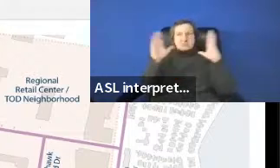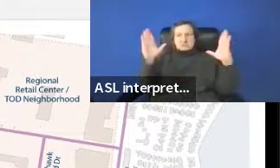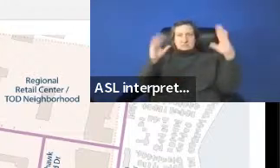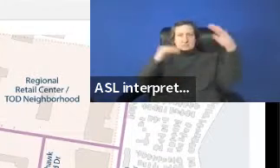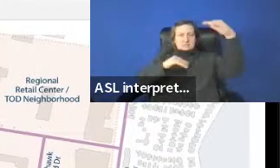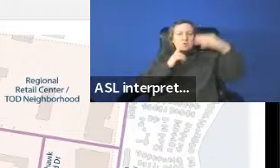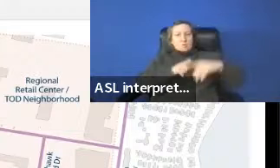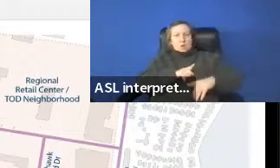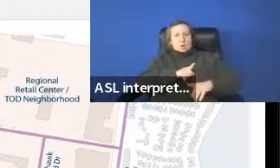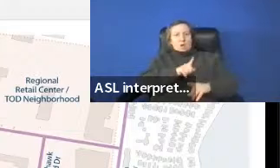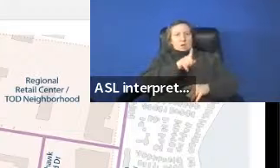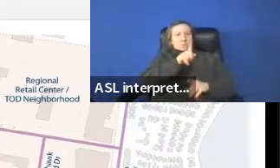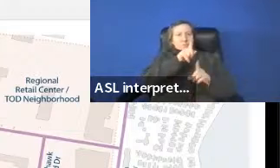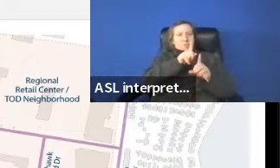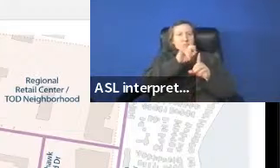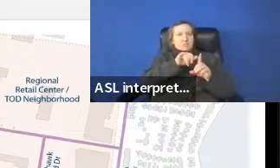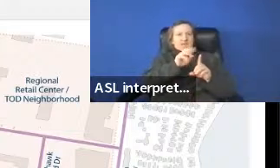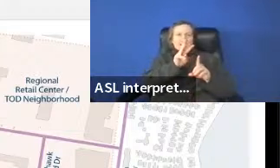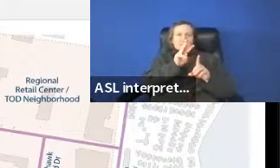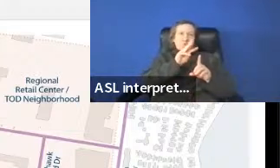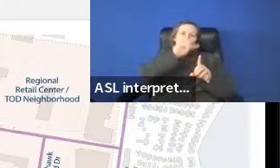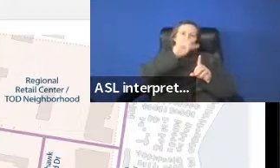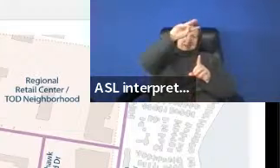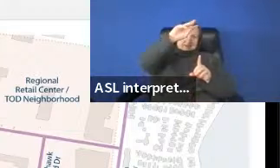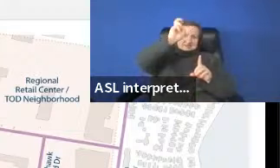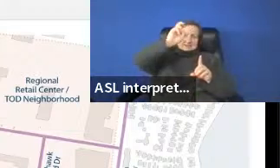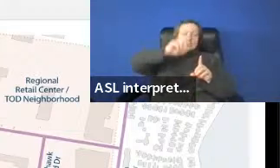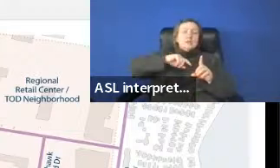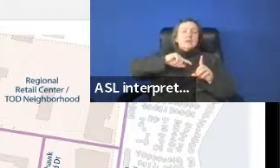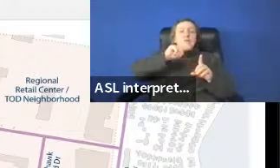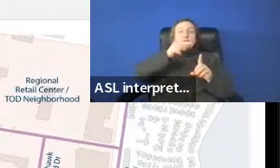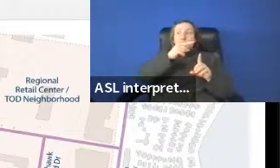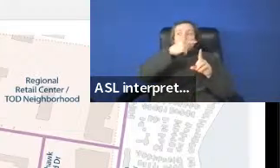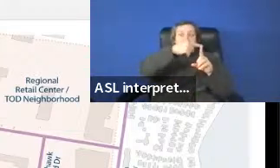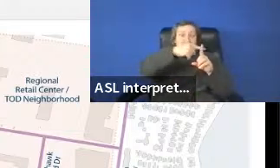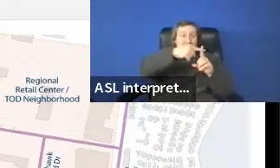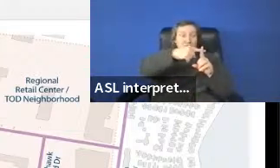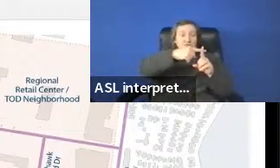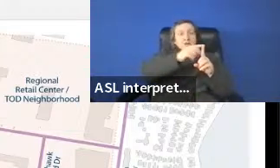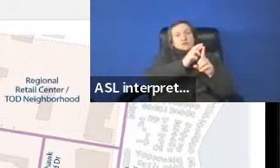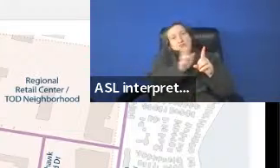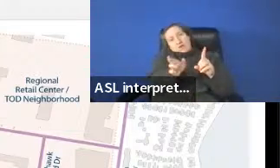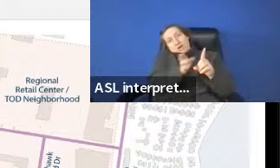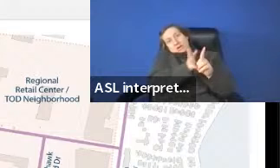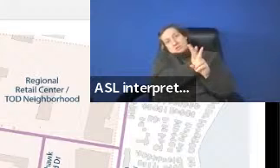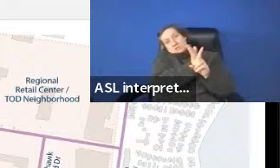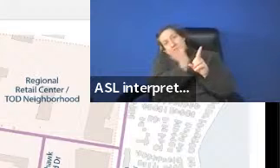west. Then you hit the first intersection, the first circle in the lower left. You take a right.